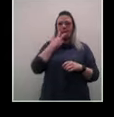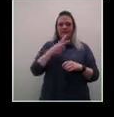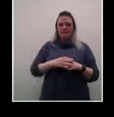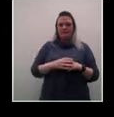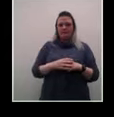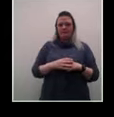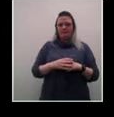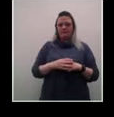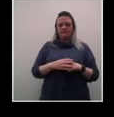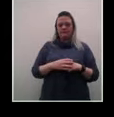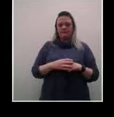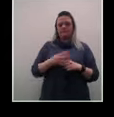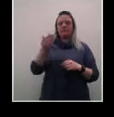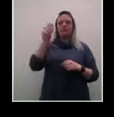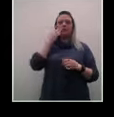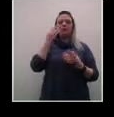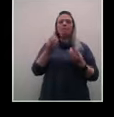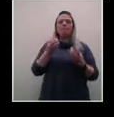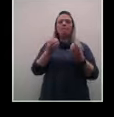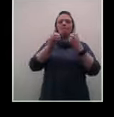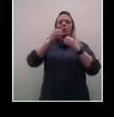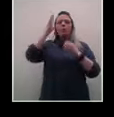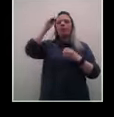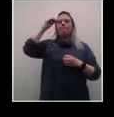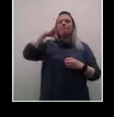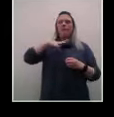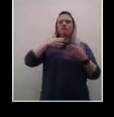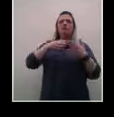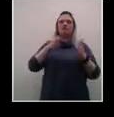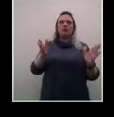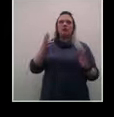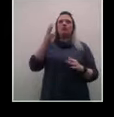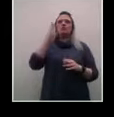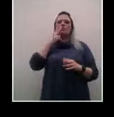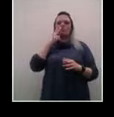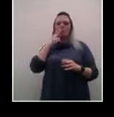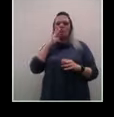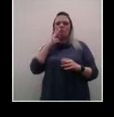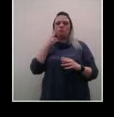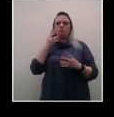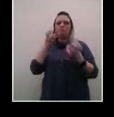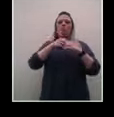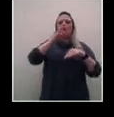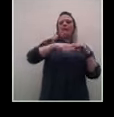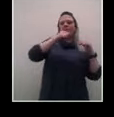there are more males that in general smoke compared to females. So